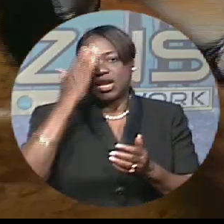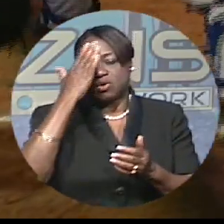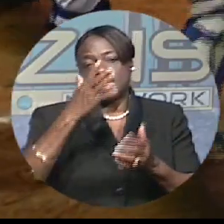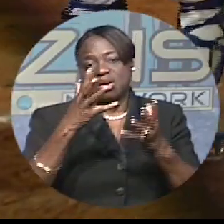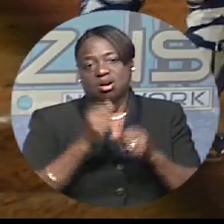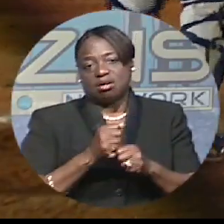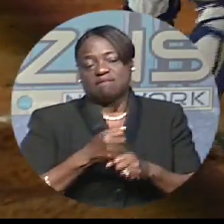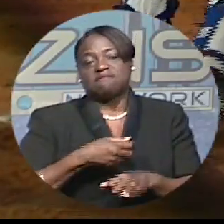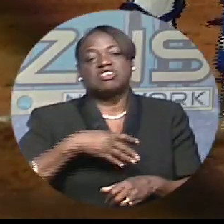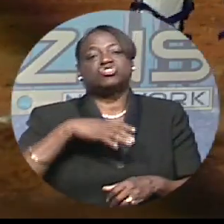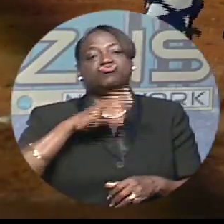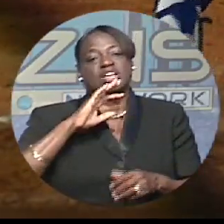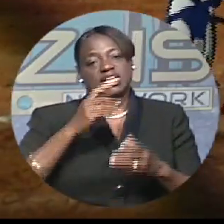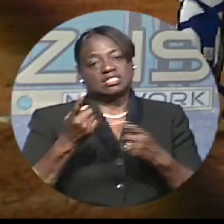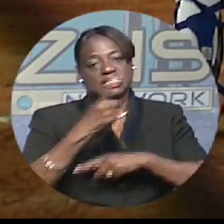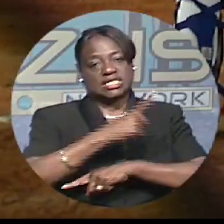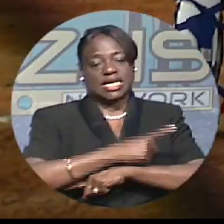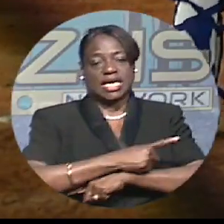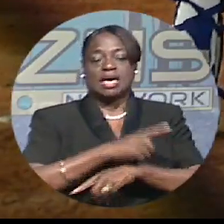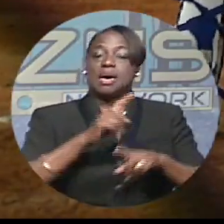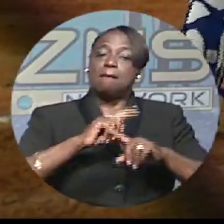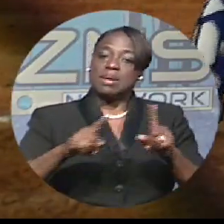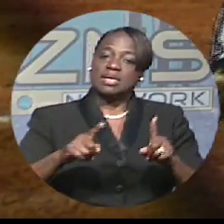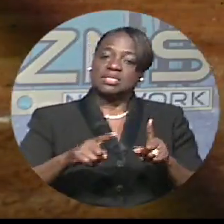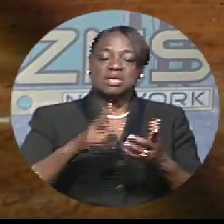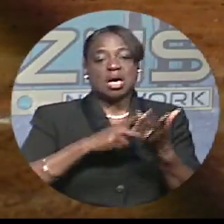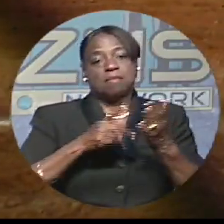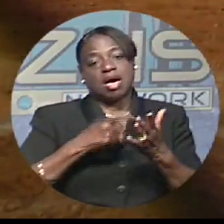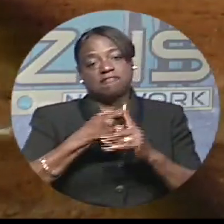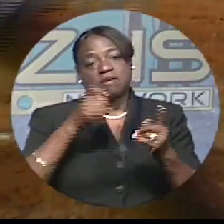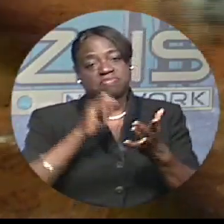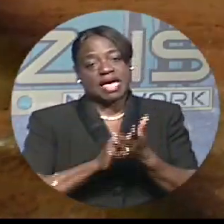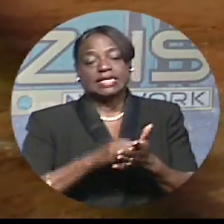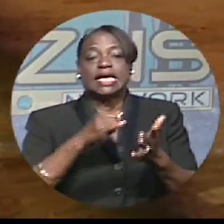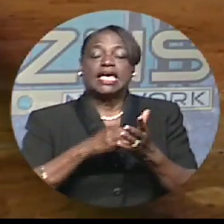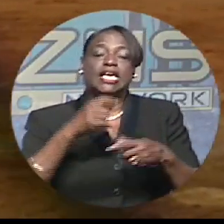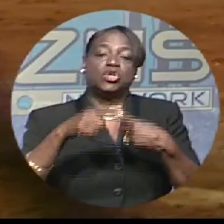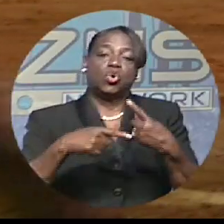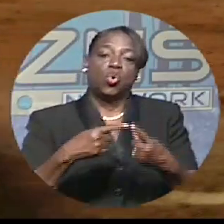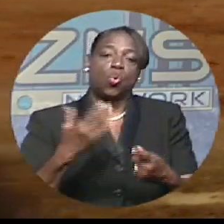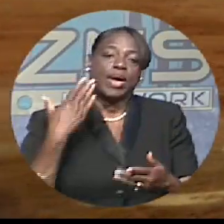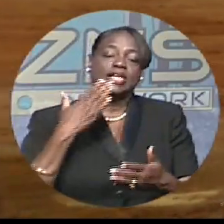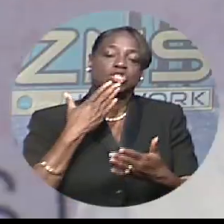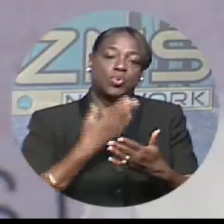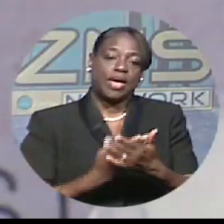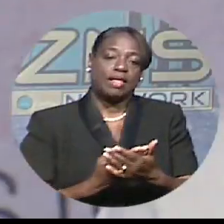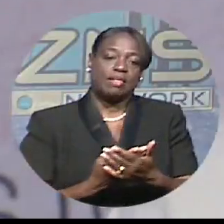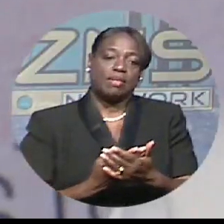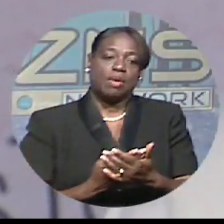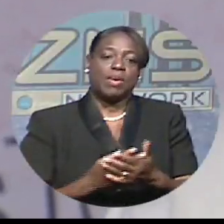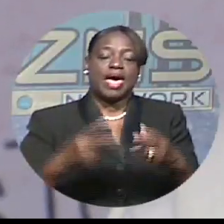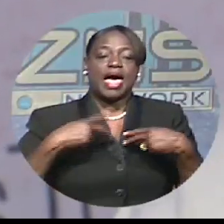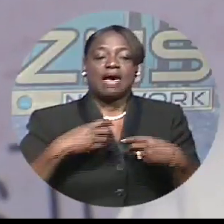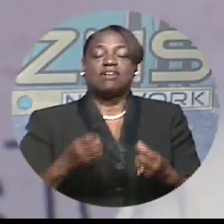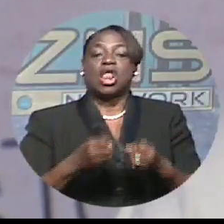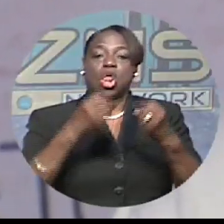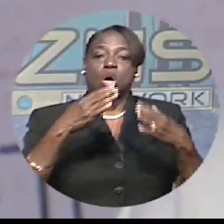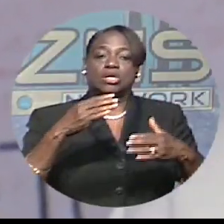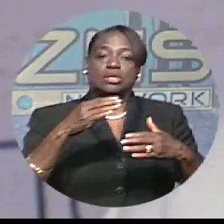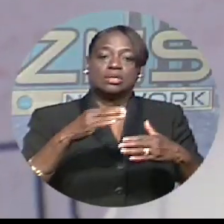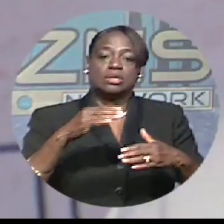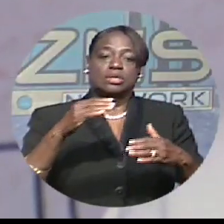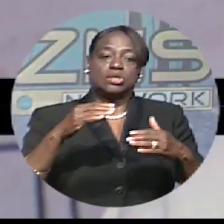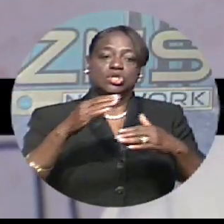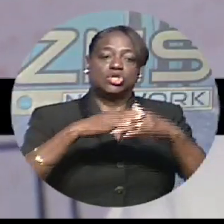frustrated today, but apart from that, I think it went well, and I think they have a lot to build on. We have a good young team,